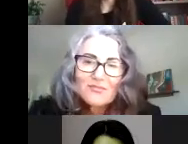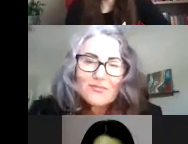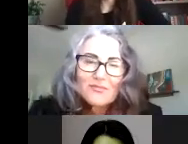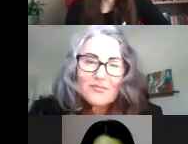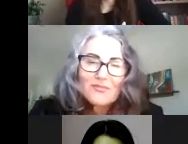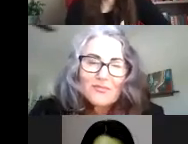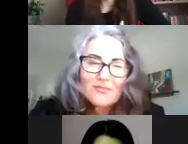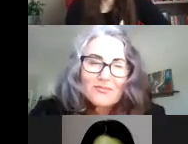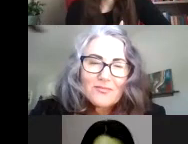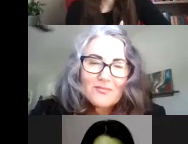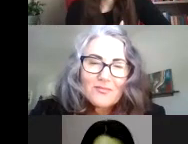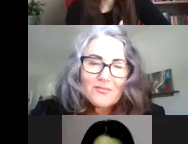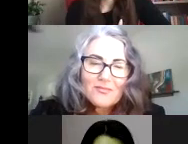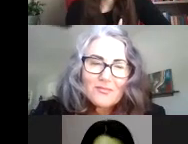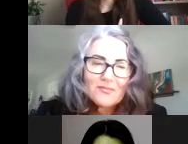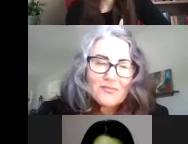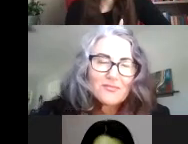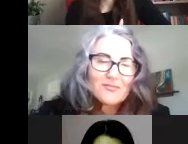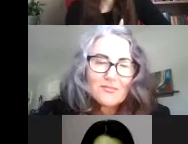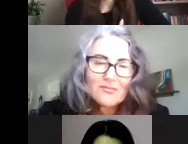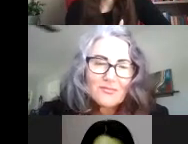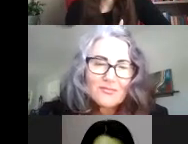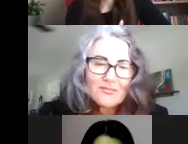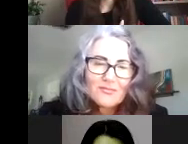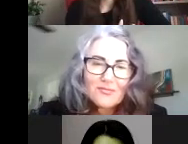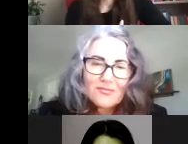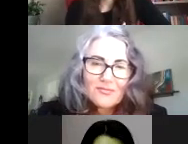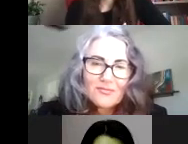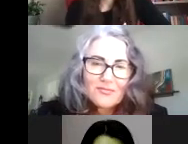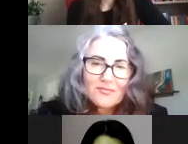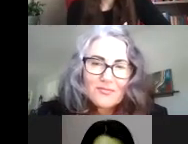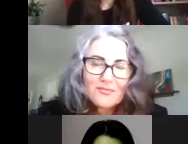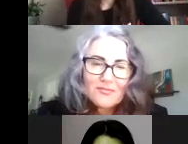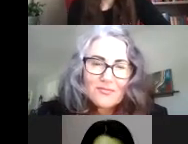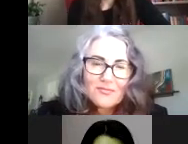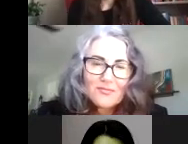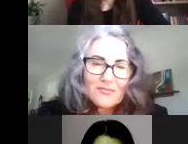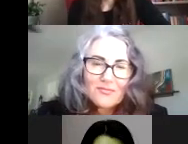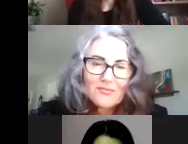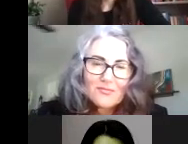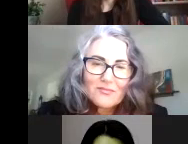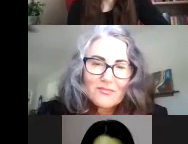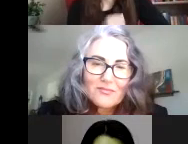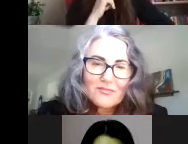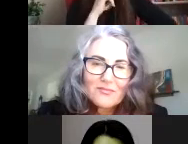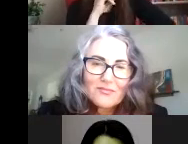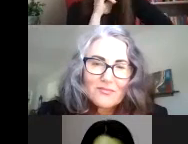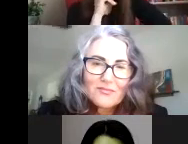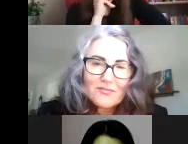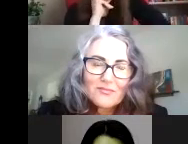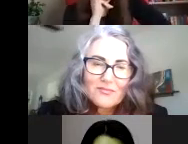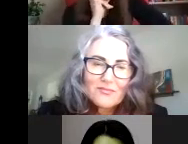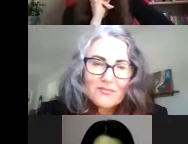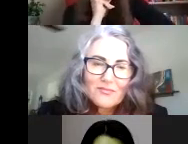Well, Ghana has a population of 31 million people. The capital is Accra, and the city that